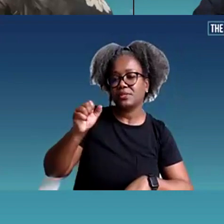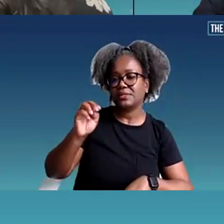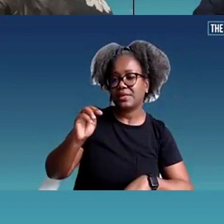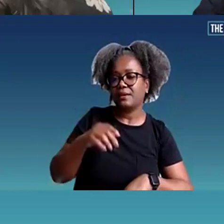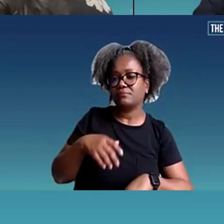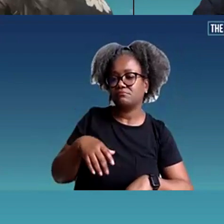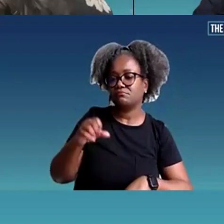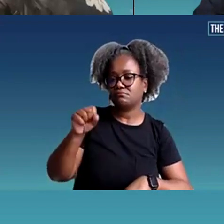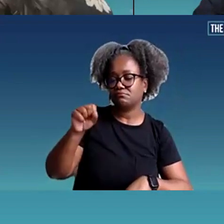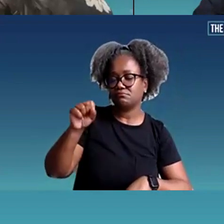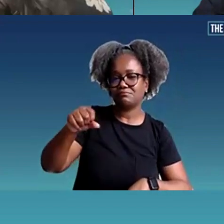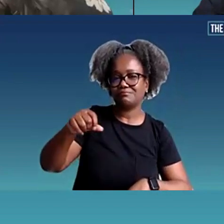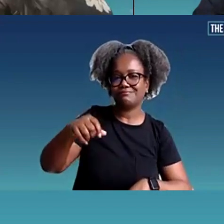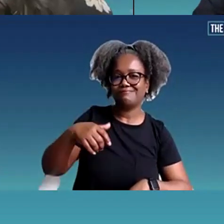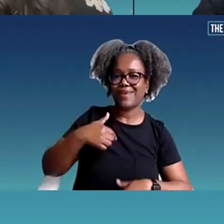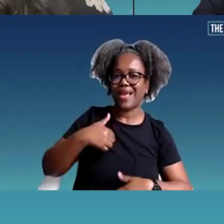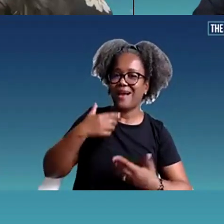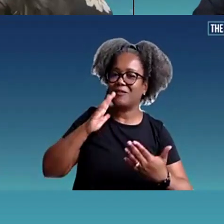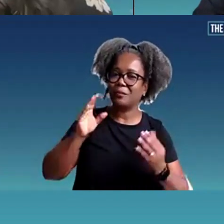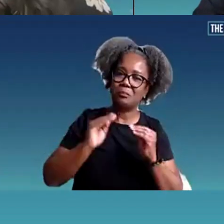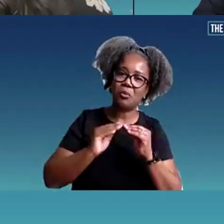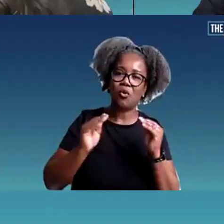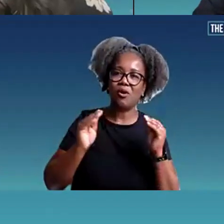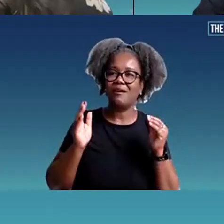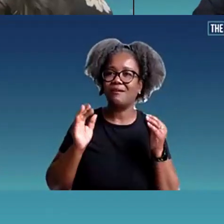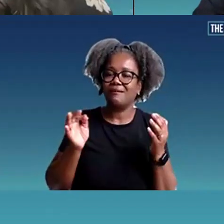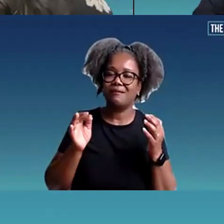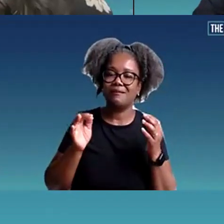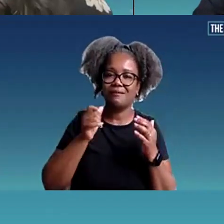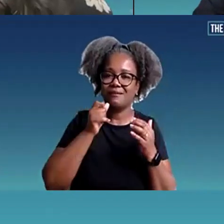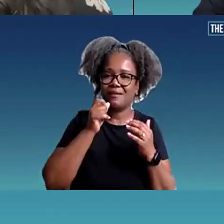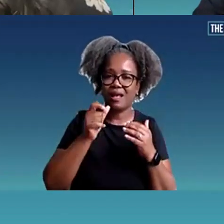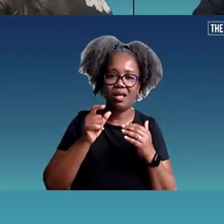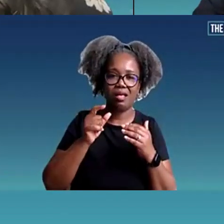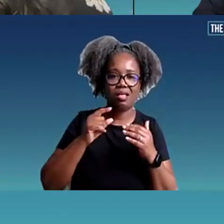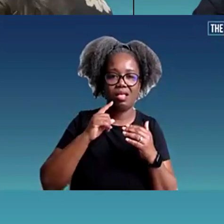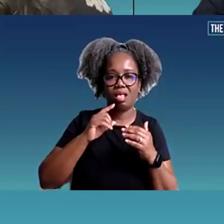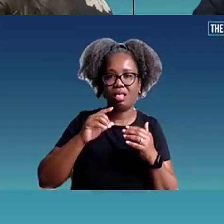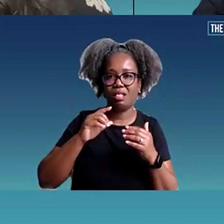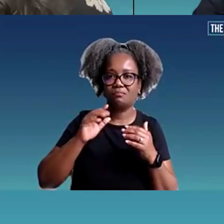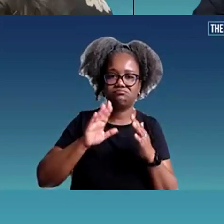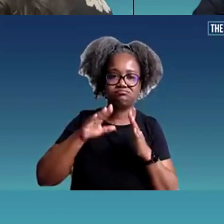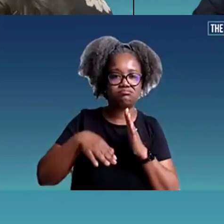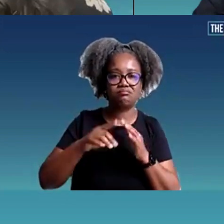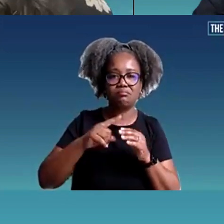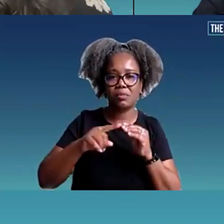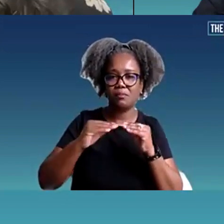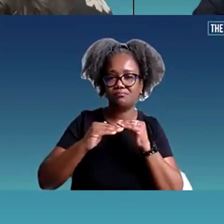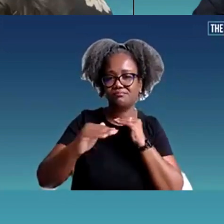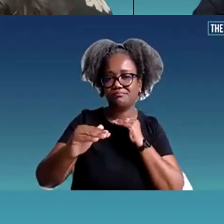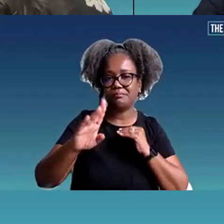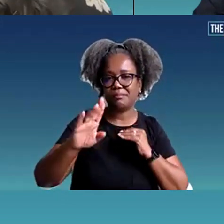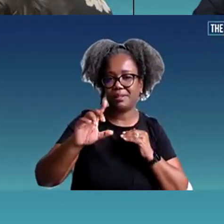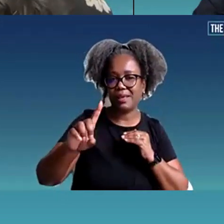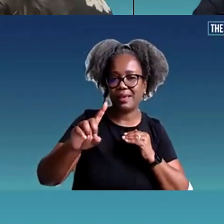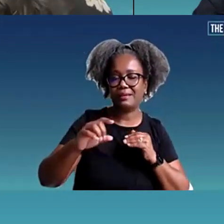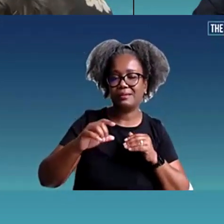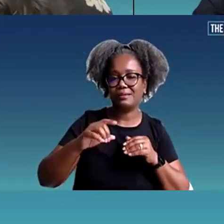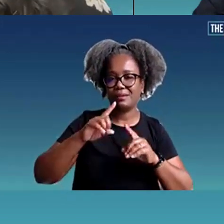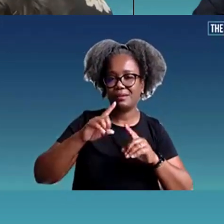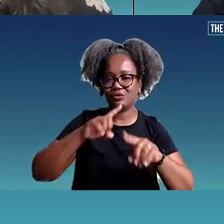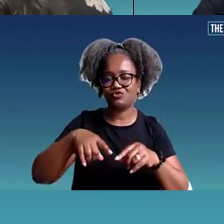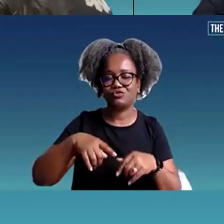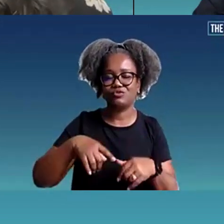my sort of bland answer is that go to either the CDC or your state